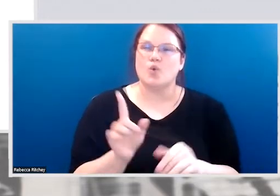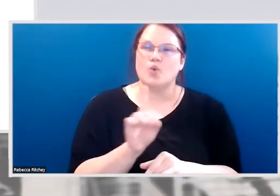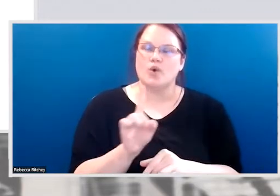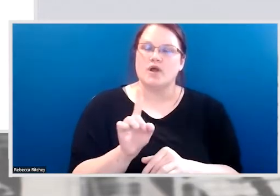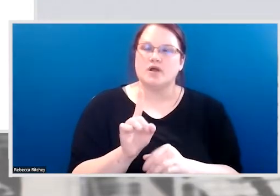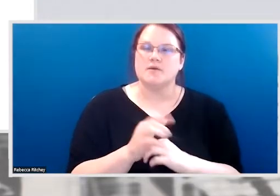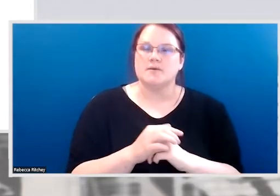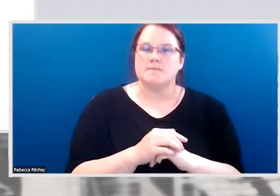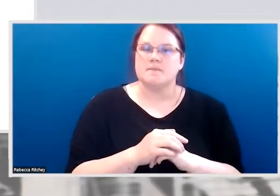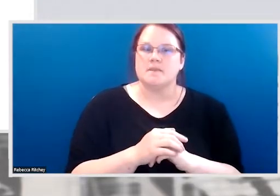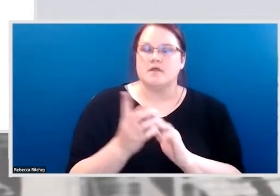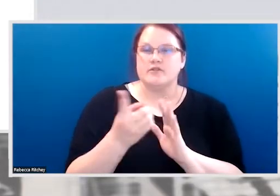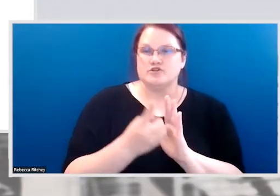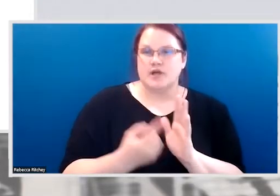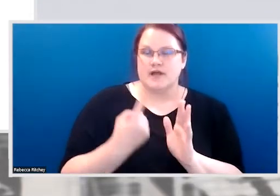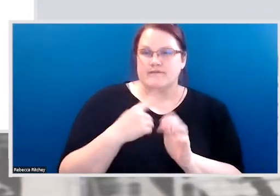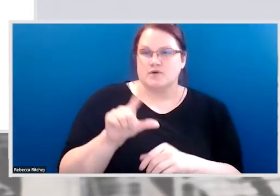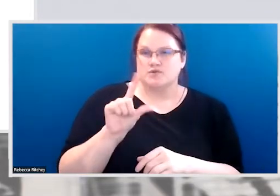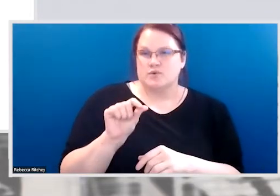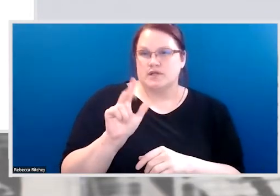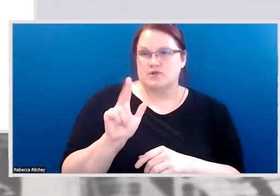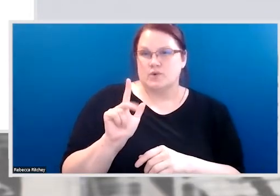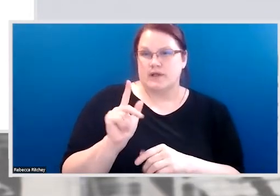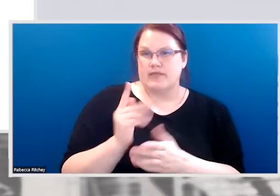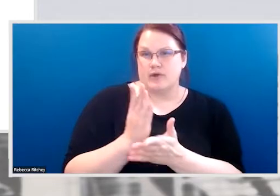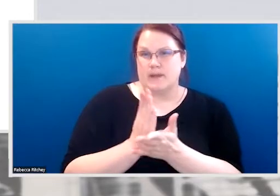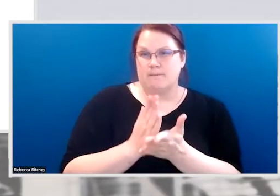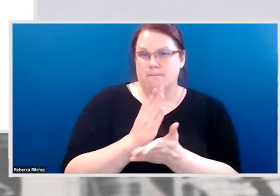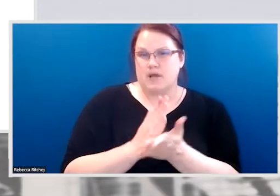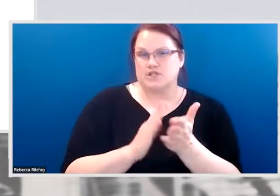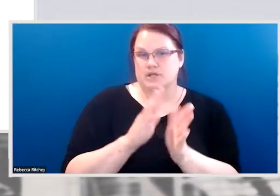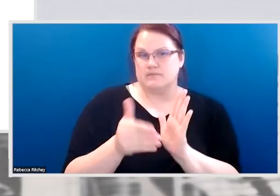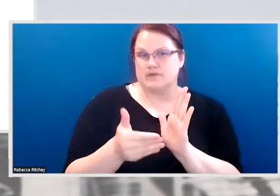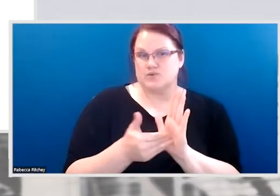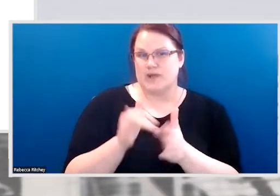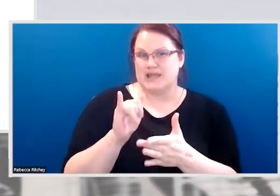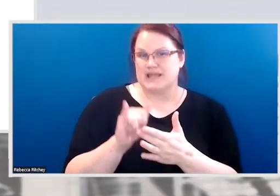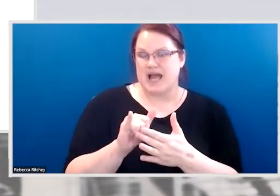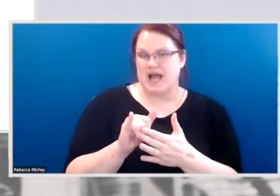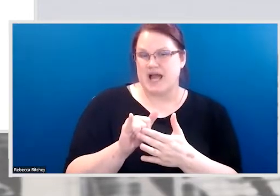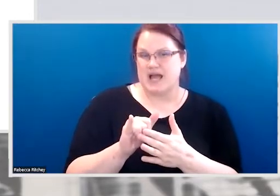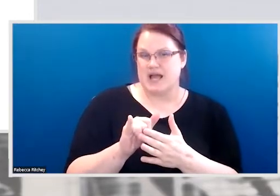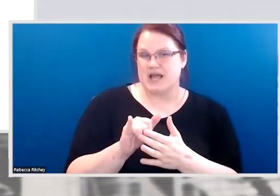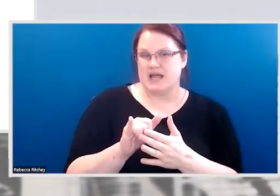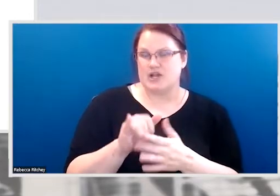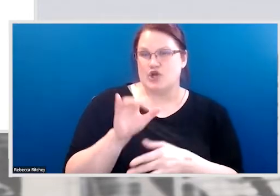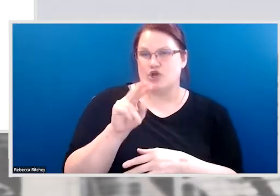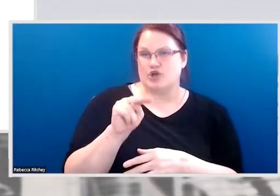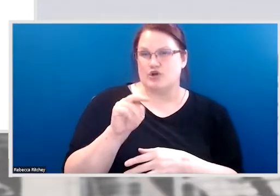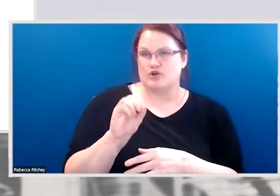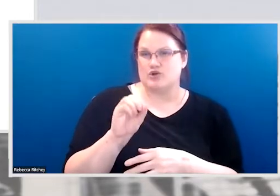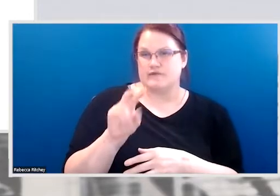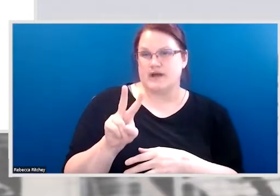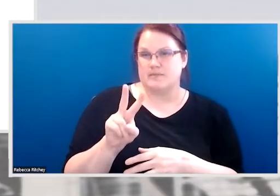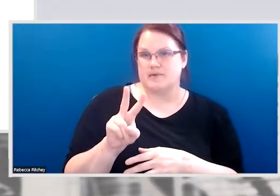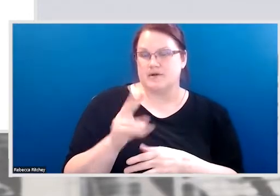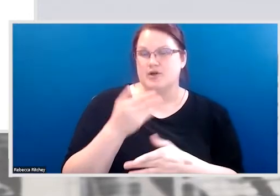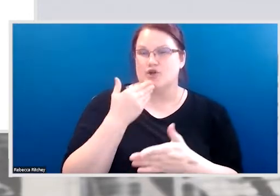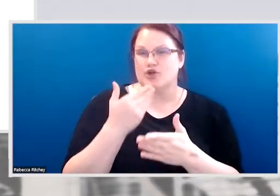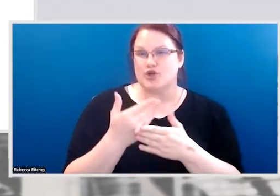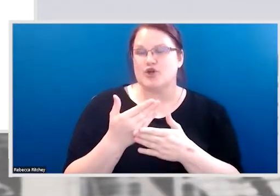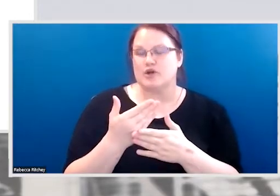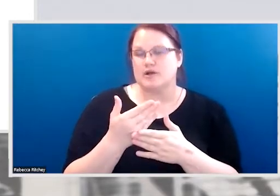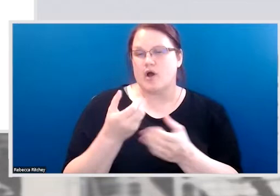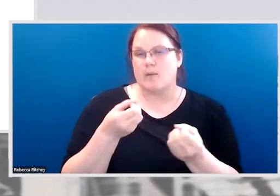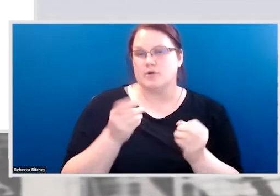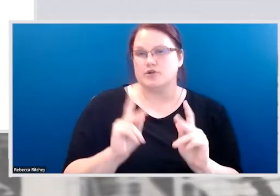of a draft for the 2023 budget. Between that and the mayor's November budget, there's some great opportunities for input